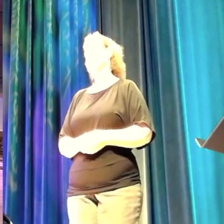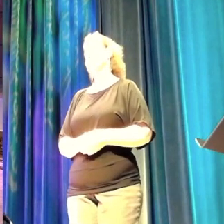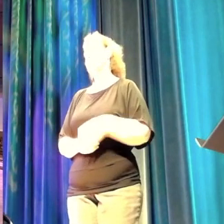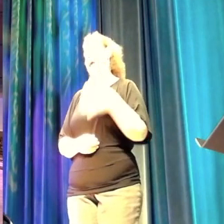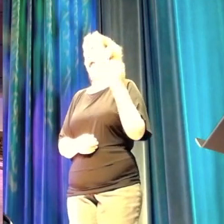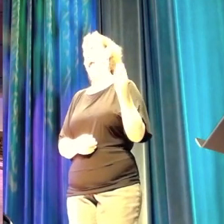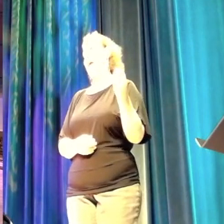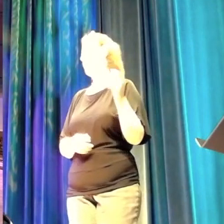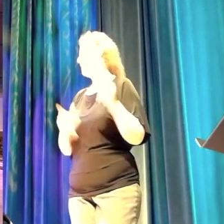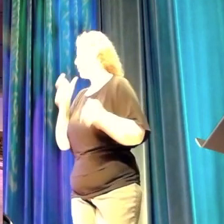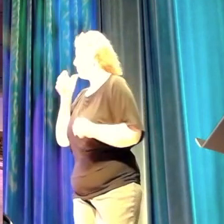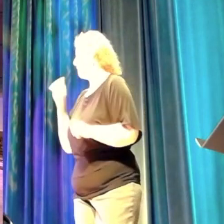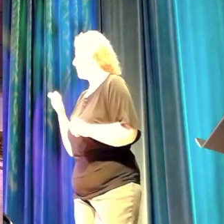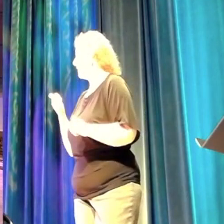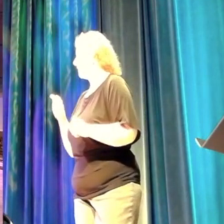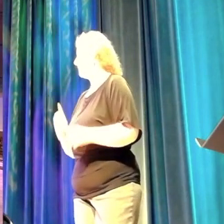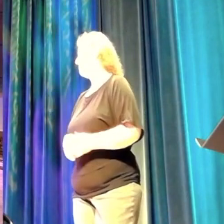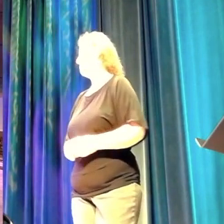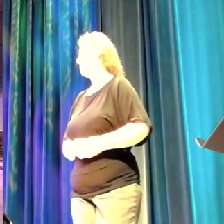And who am I forgetting?